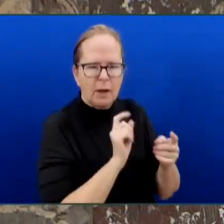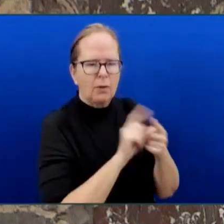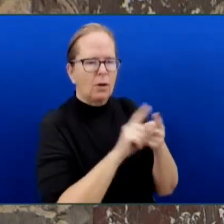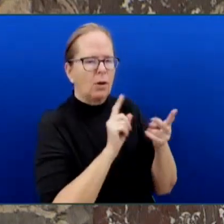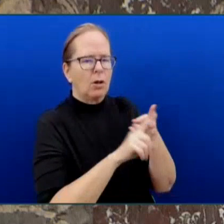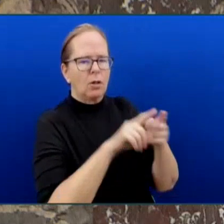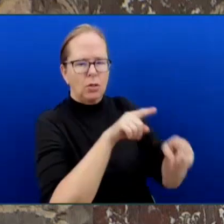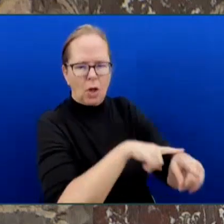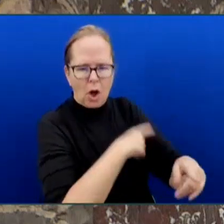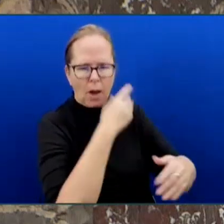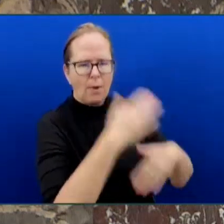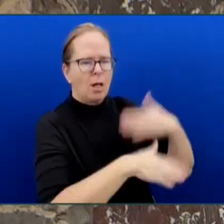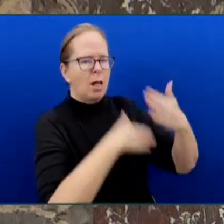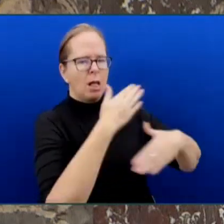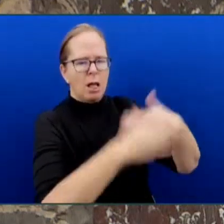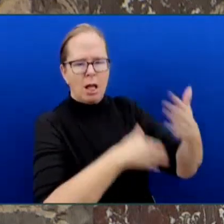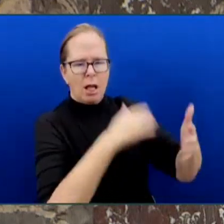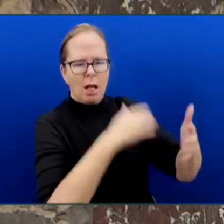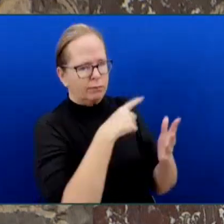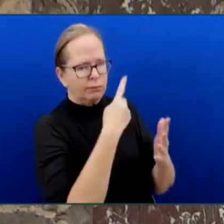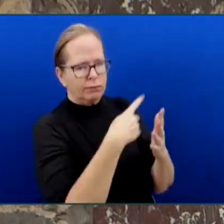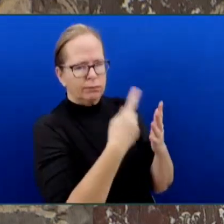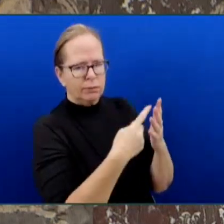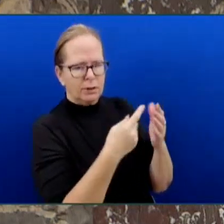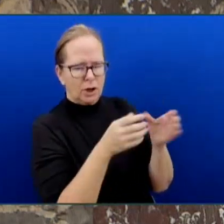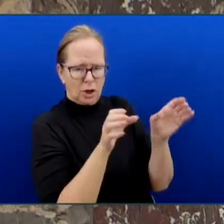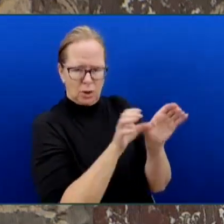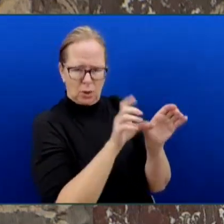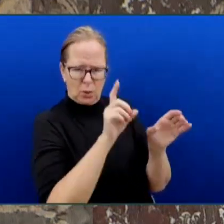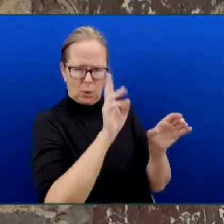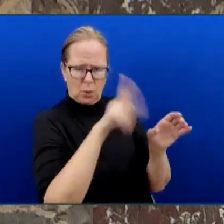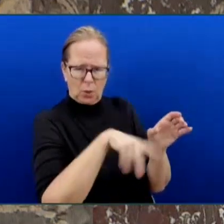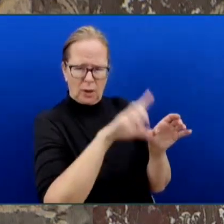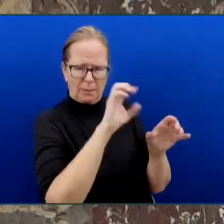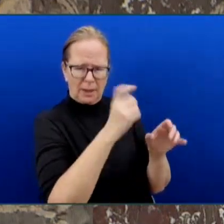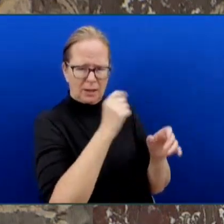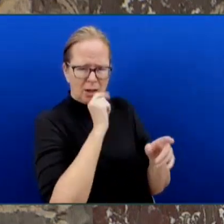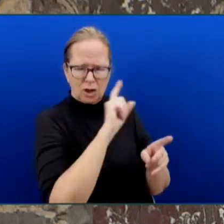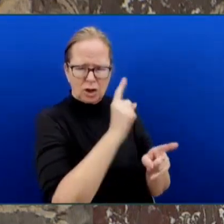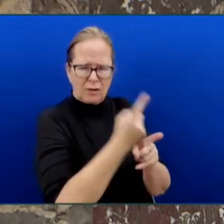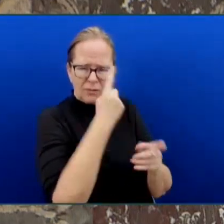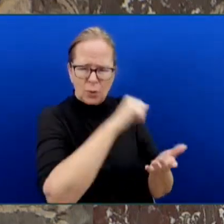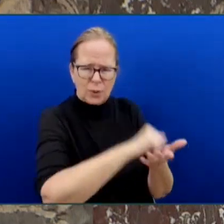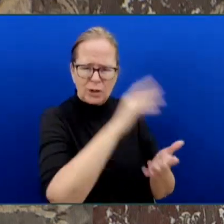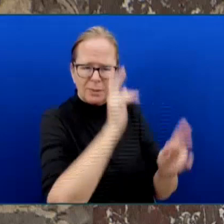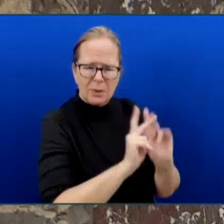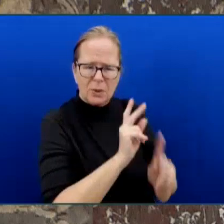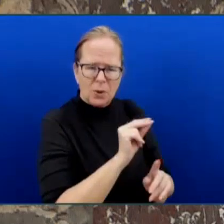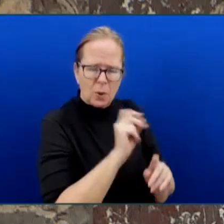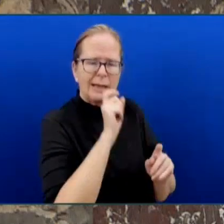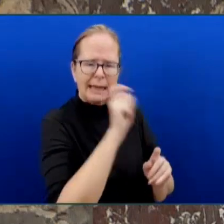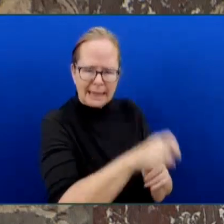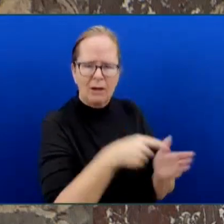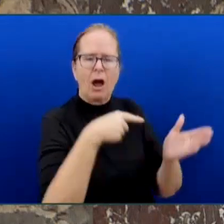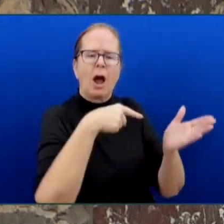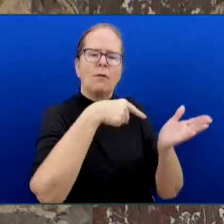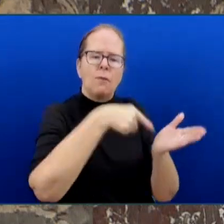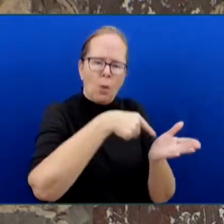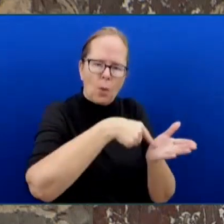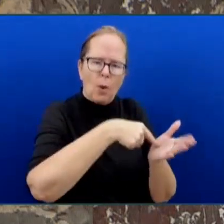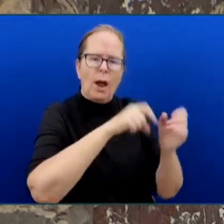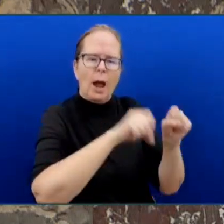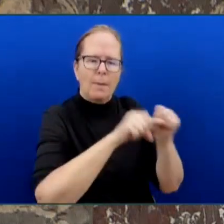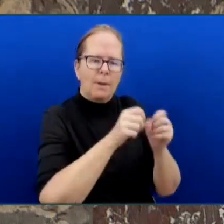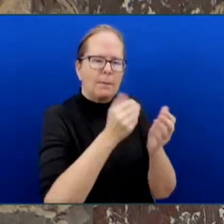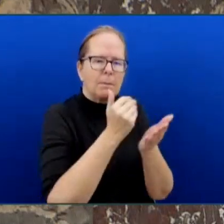rich. We have to have affordable, middle-income townhomes, duplexes, multi-unit